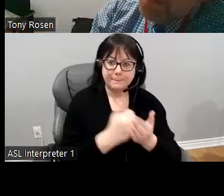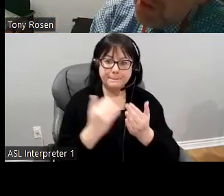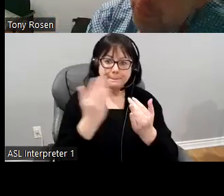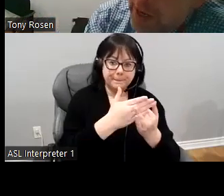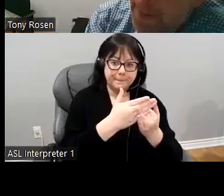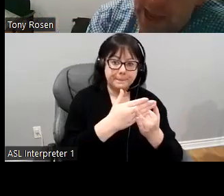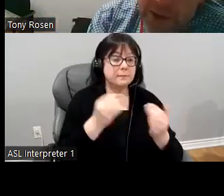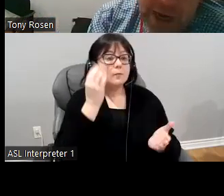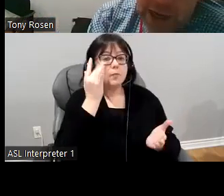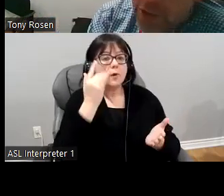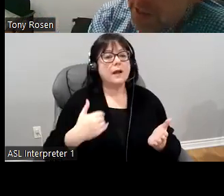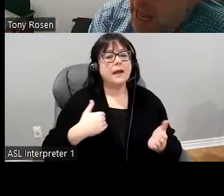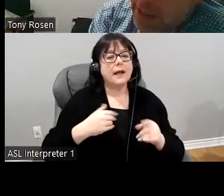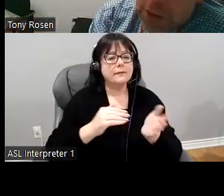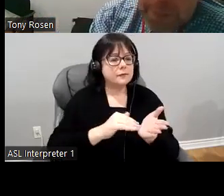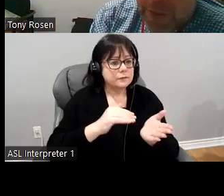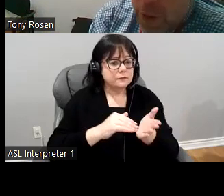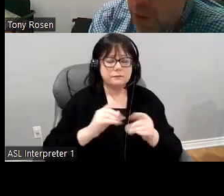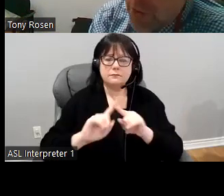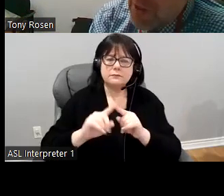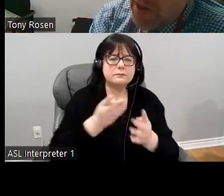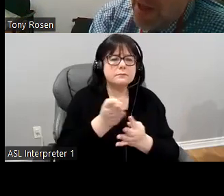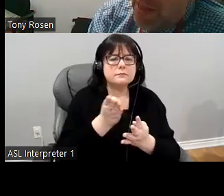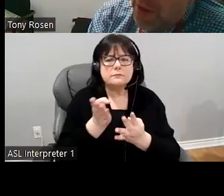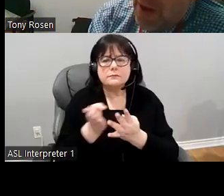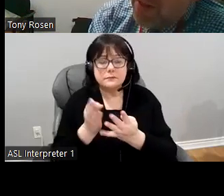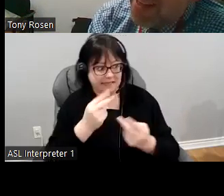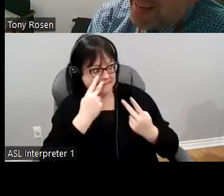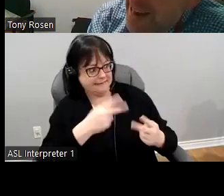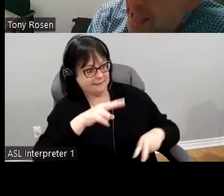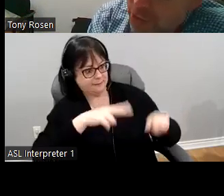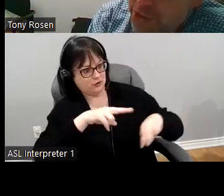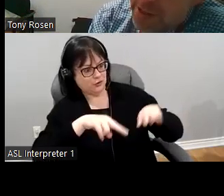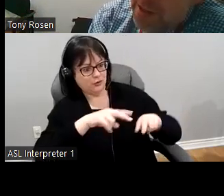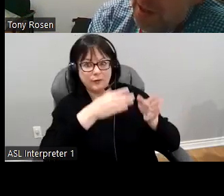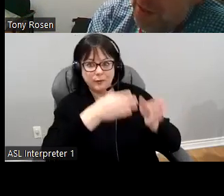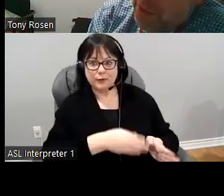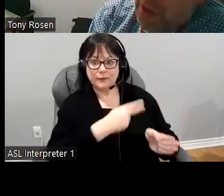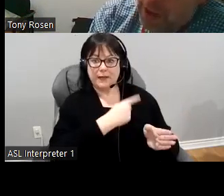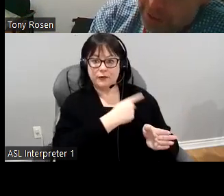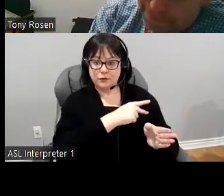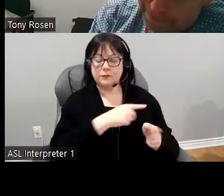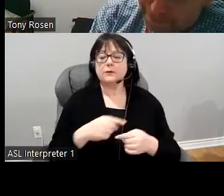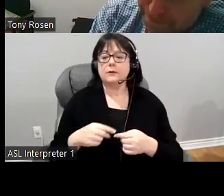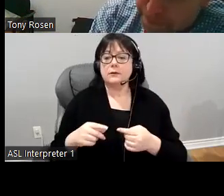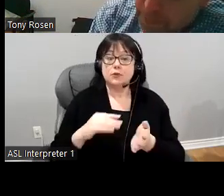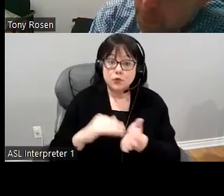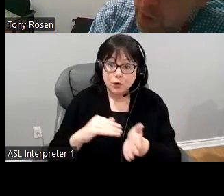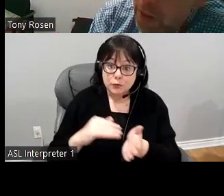disciplines observing a patient, not just the doctor, but the nurse, the technologist, the